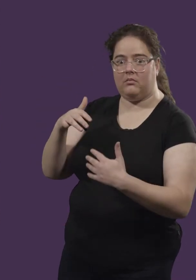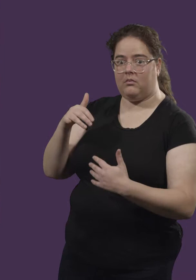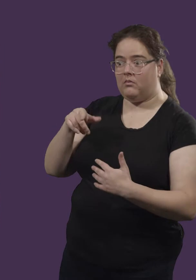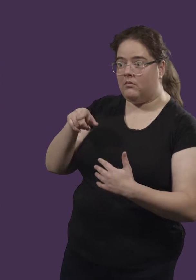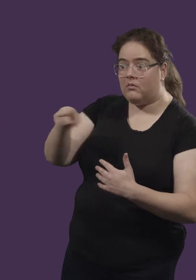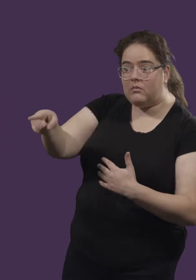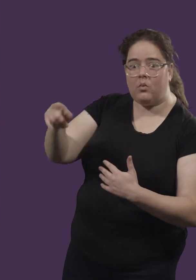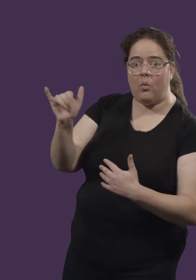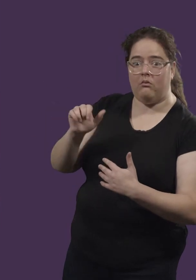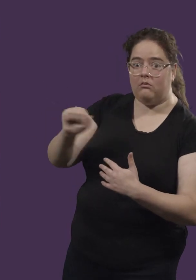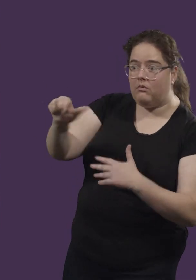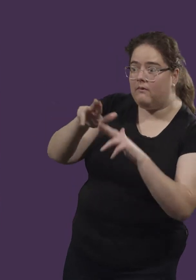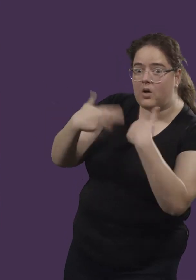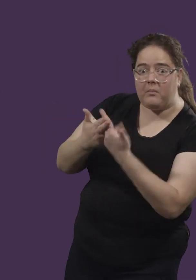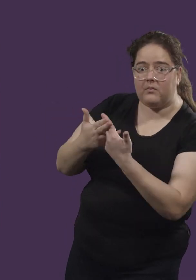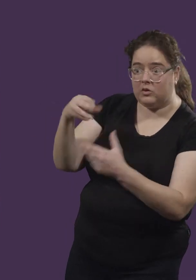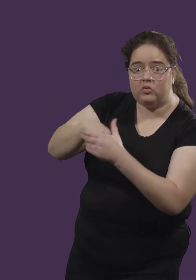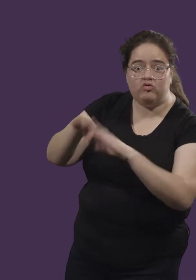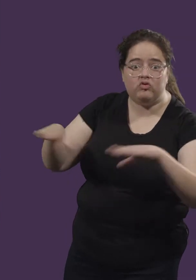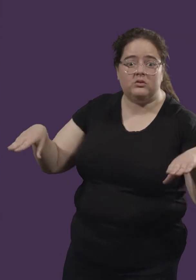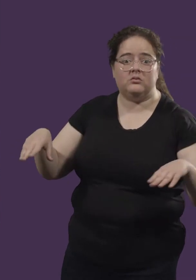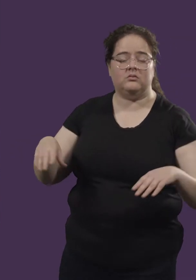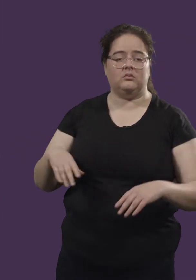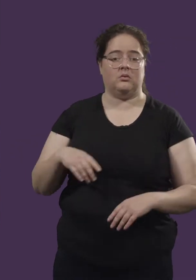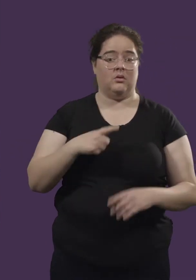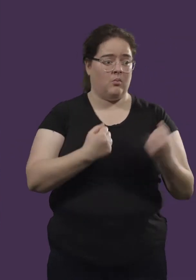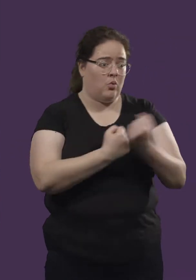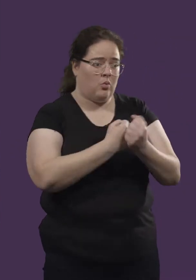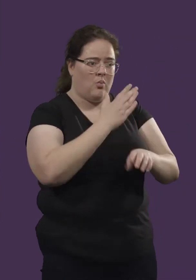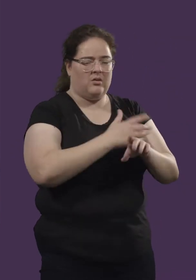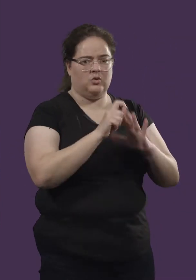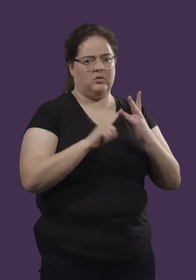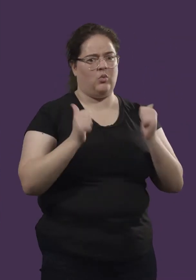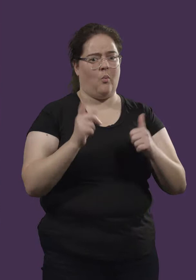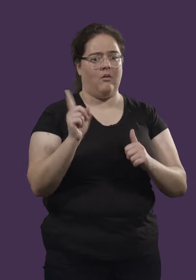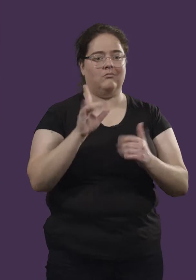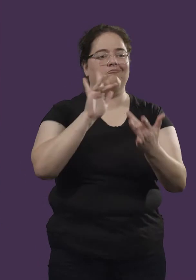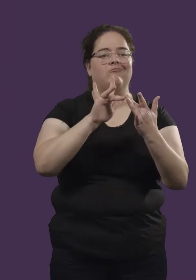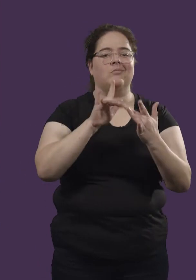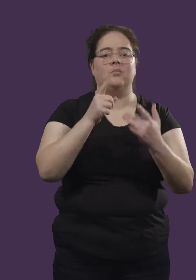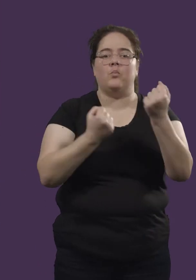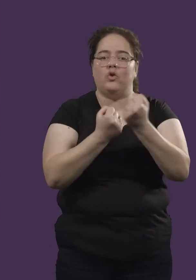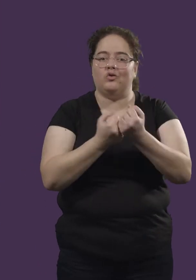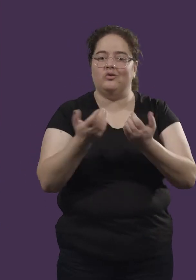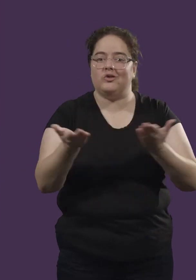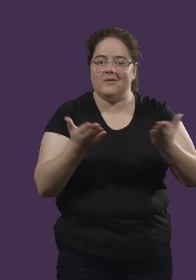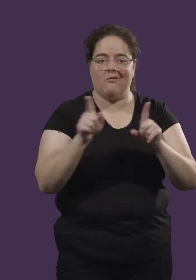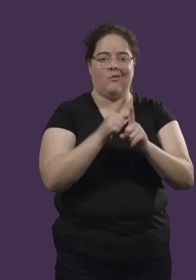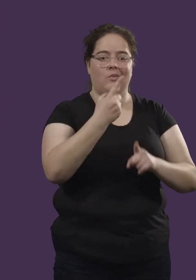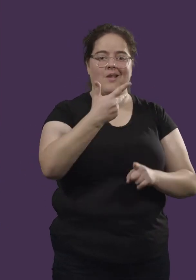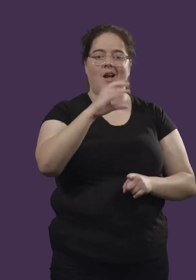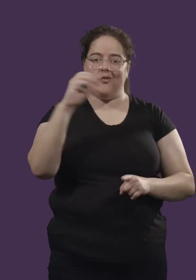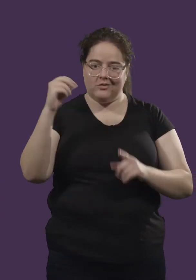including the children. The other thing that Leela does well is to contact outside support services such as 1-800-RESPECT